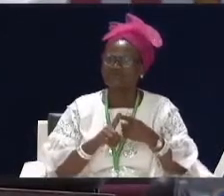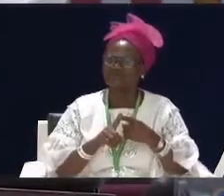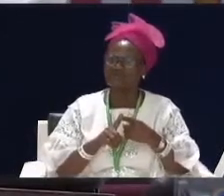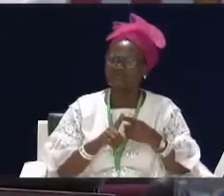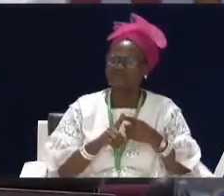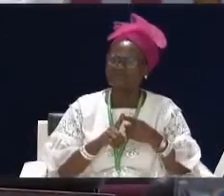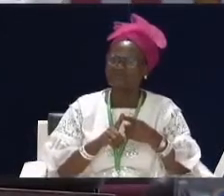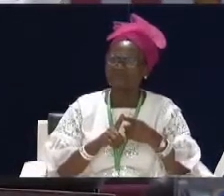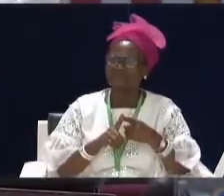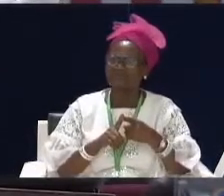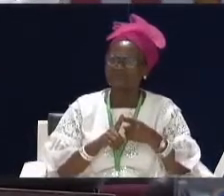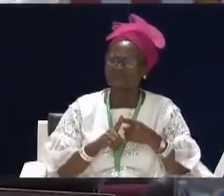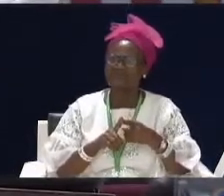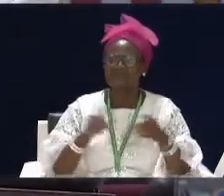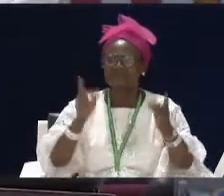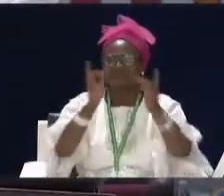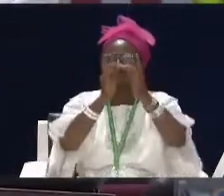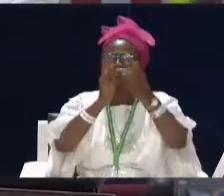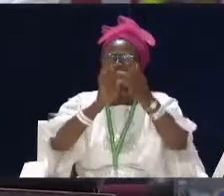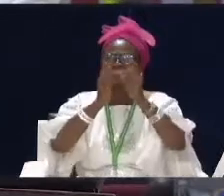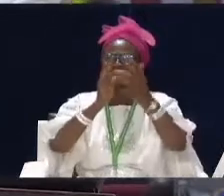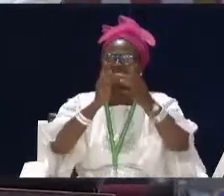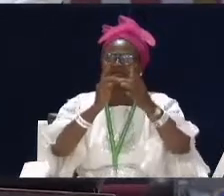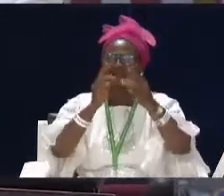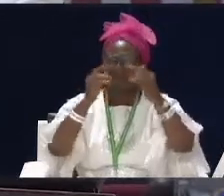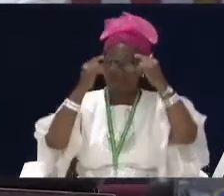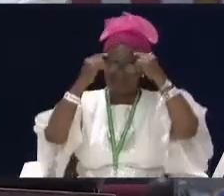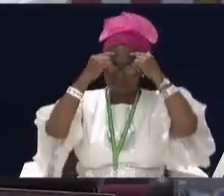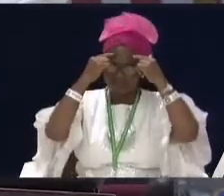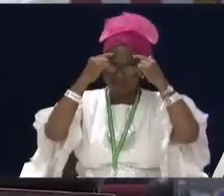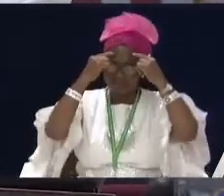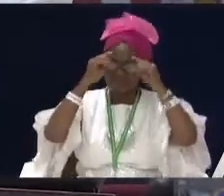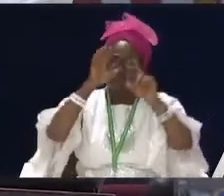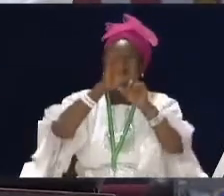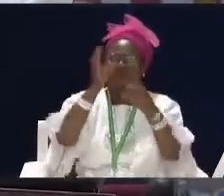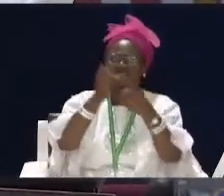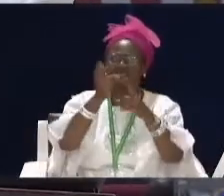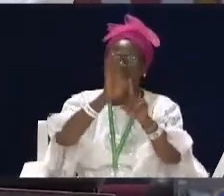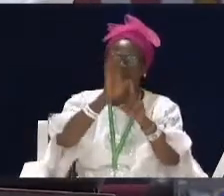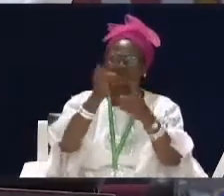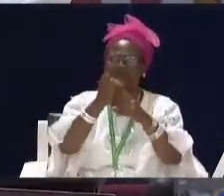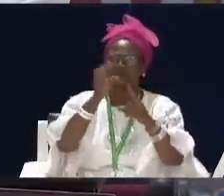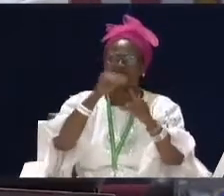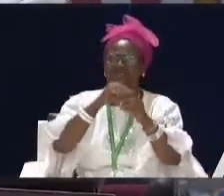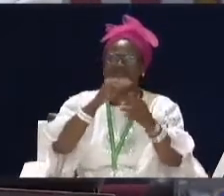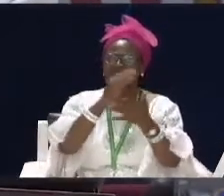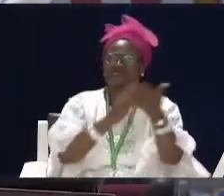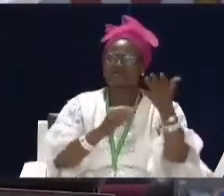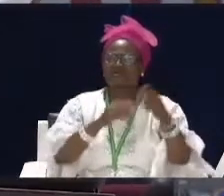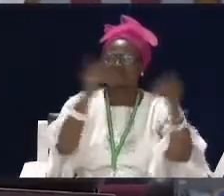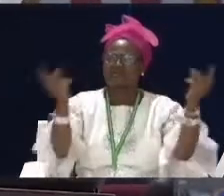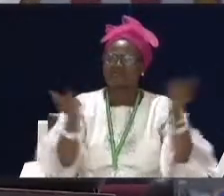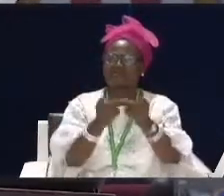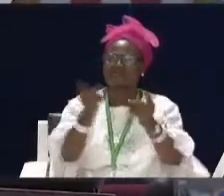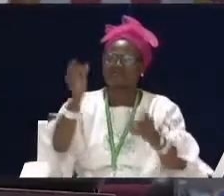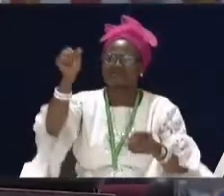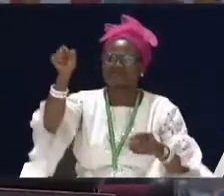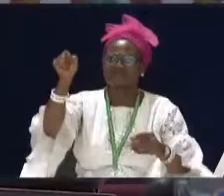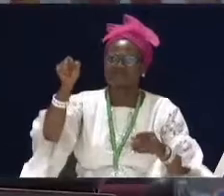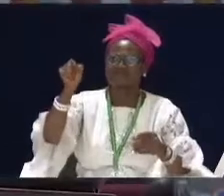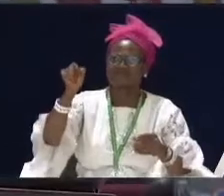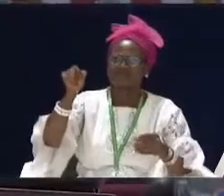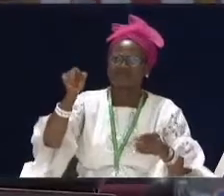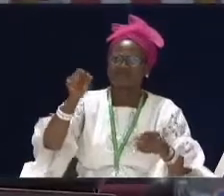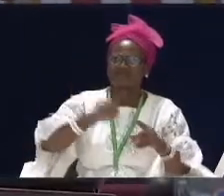The weather condition will not be very nice in some places. But